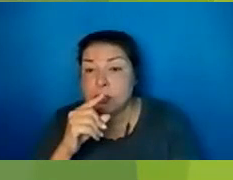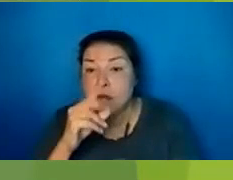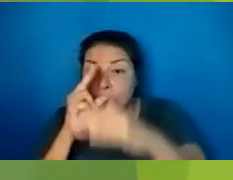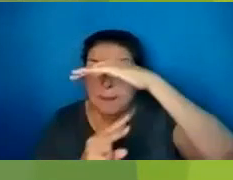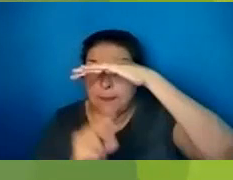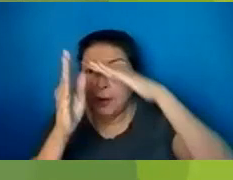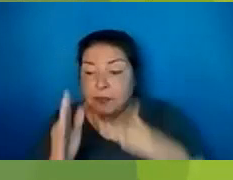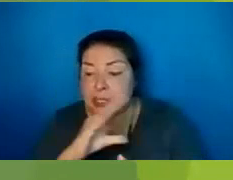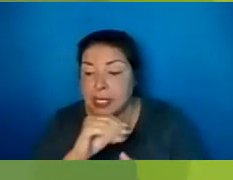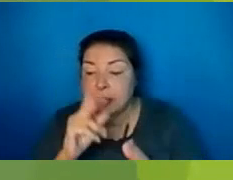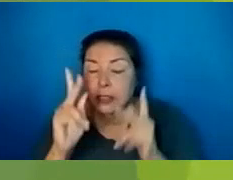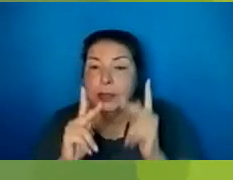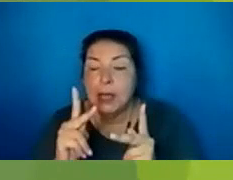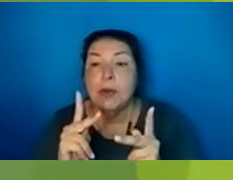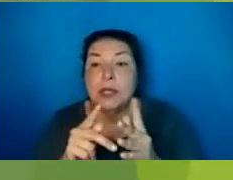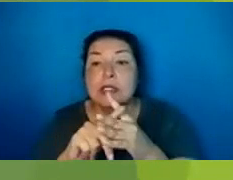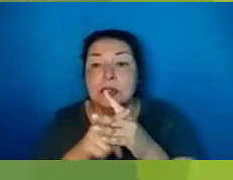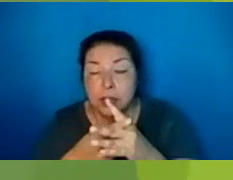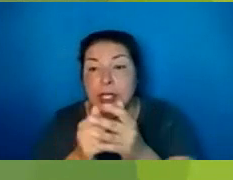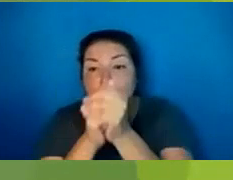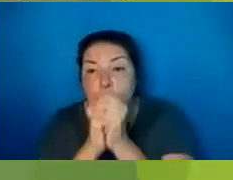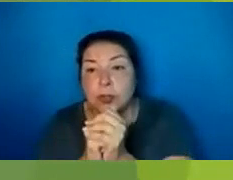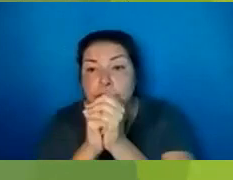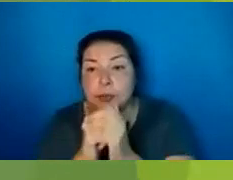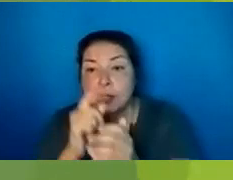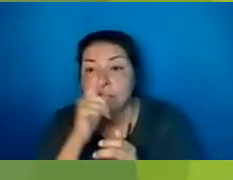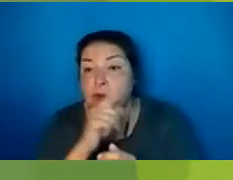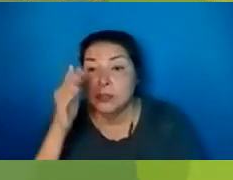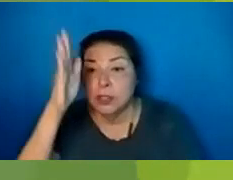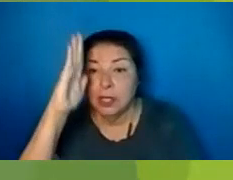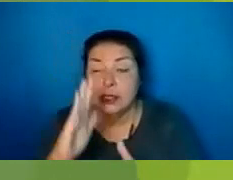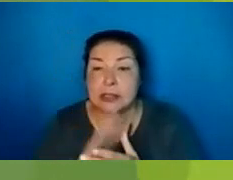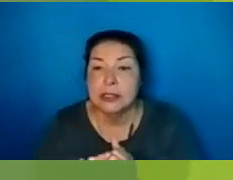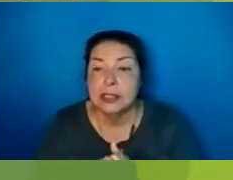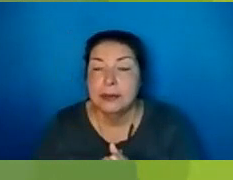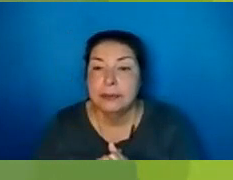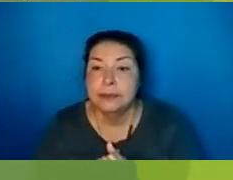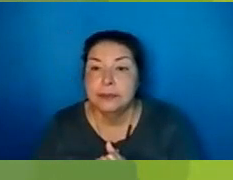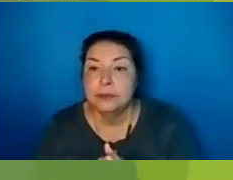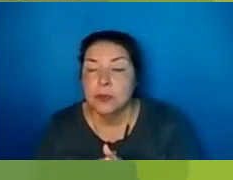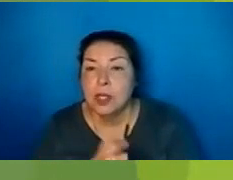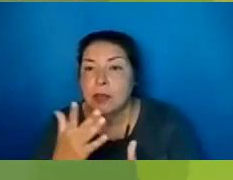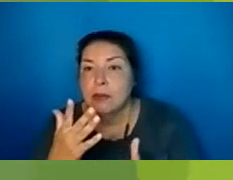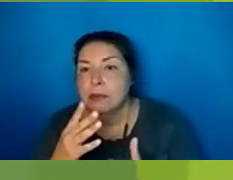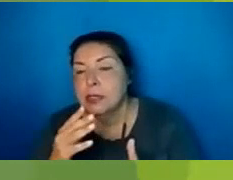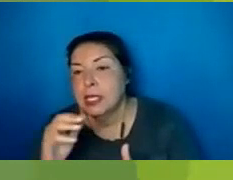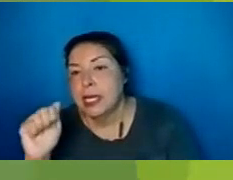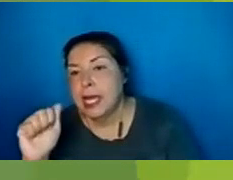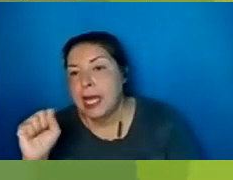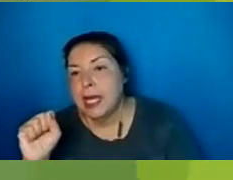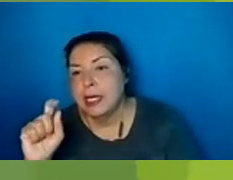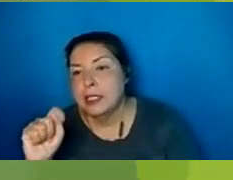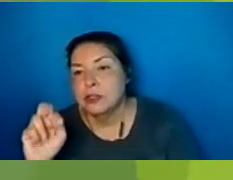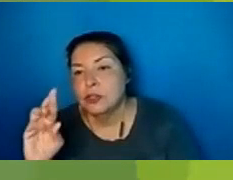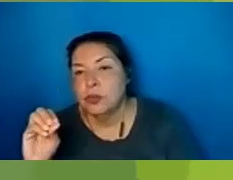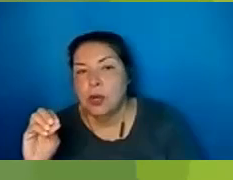have started worshiping false gods, the Ashtaroth and Molech